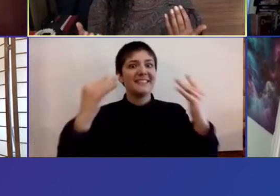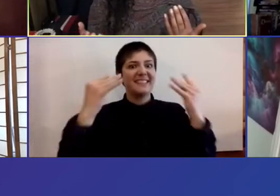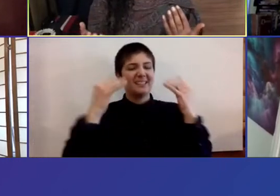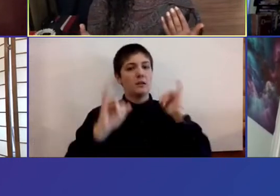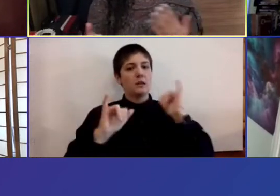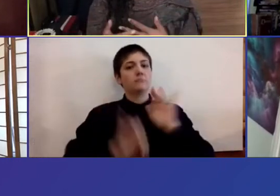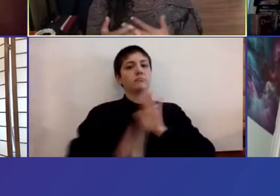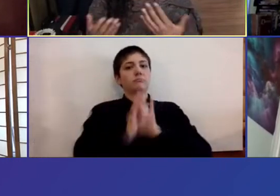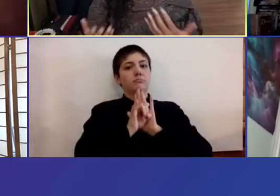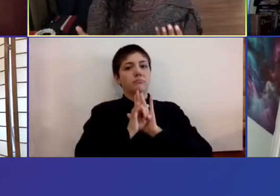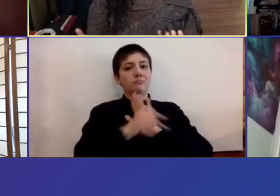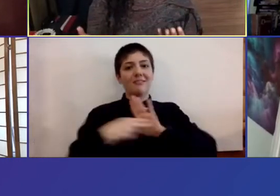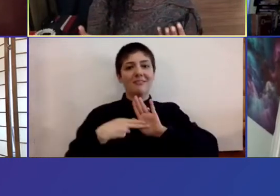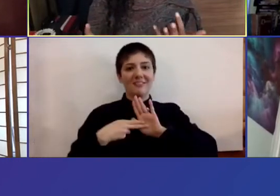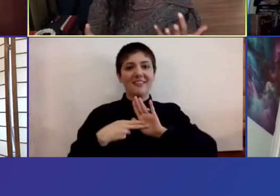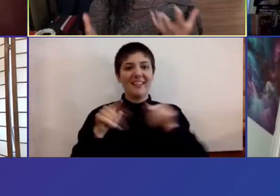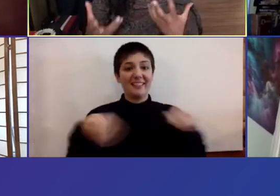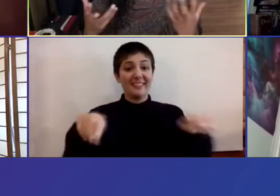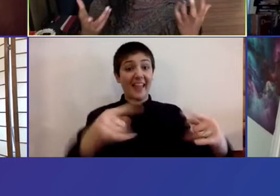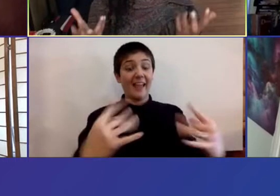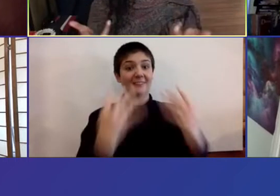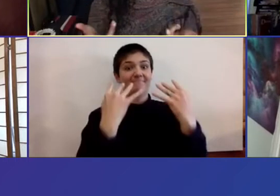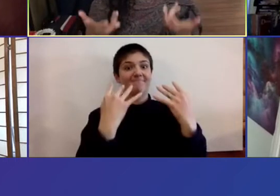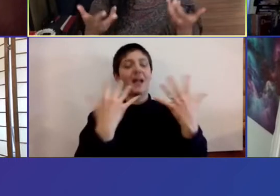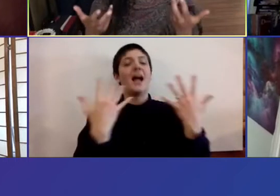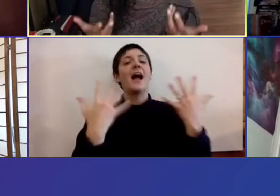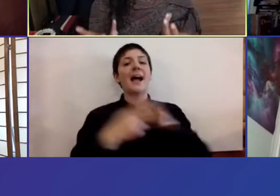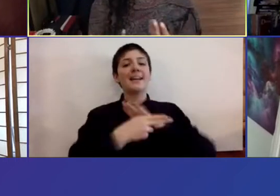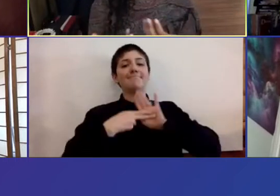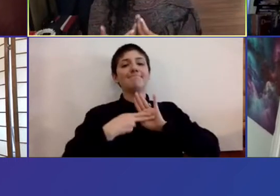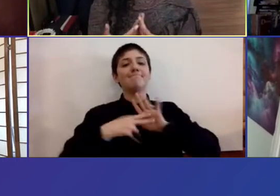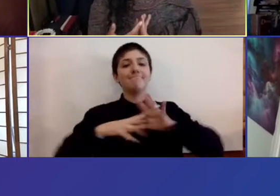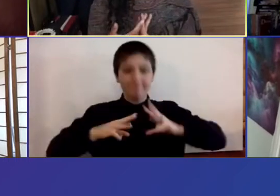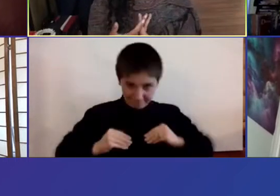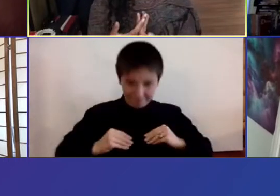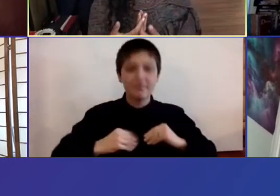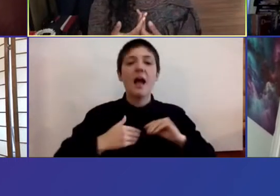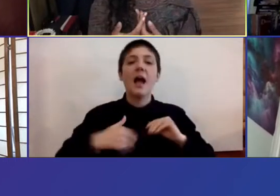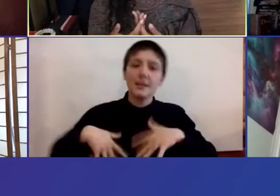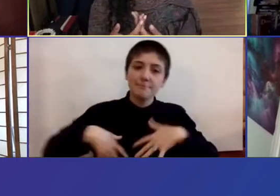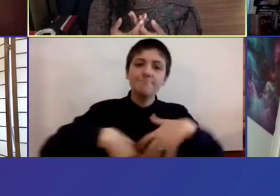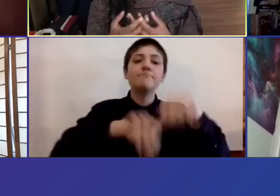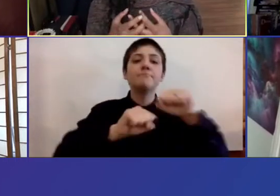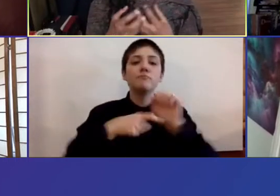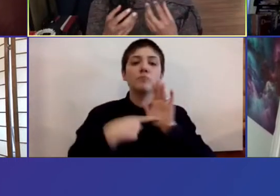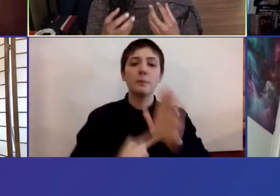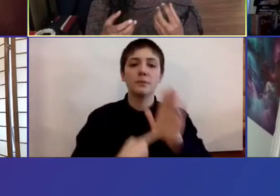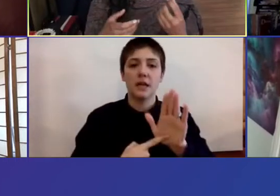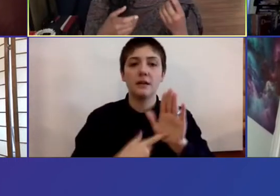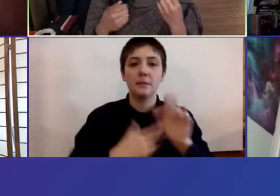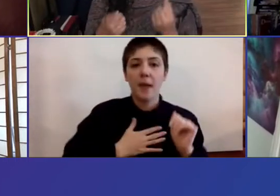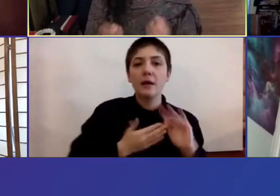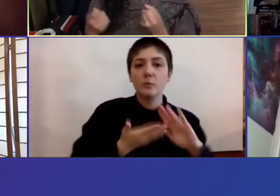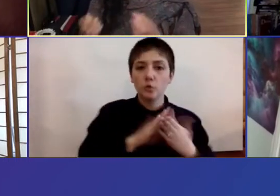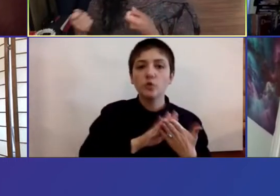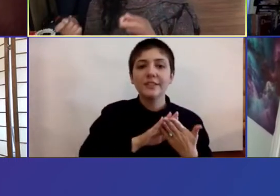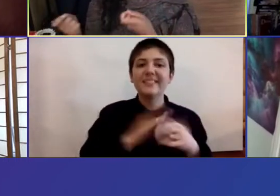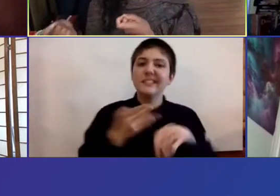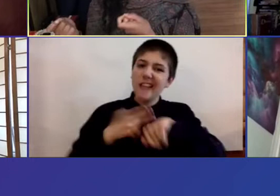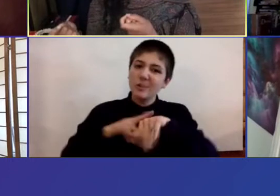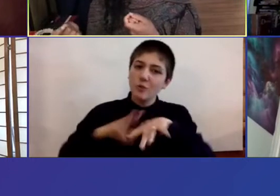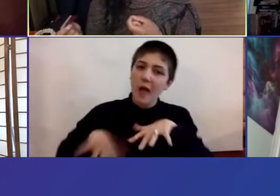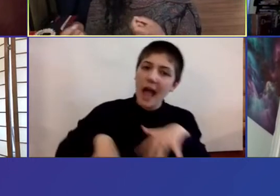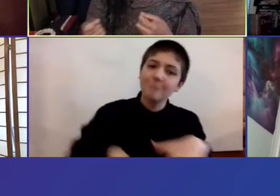you that way, you are the representative. You kind of naturally have to take on the position in the community of passing